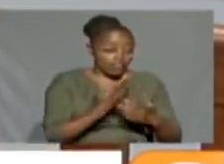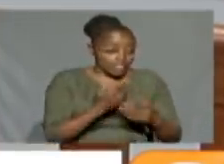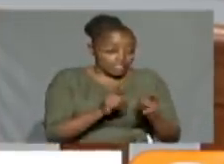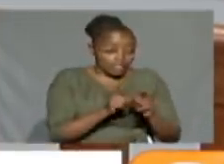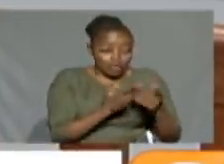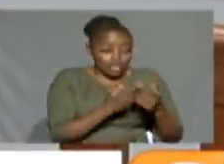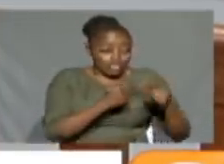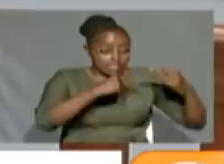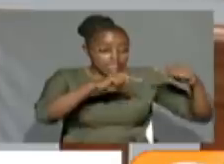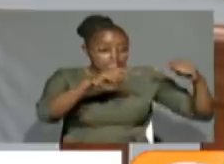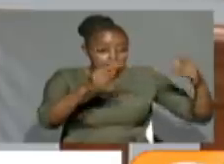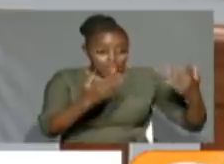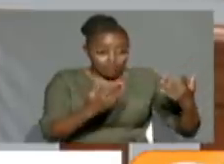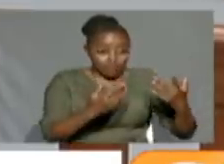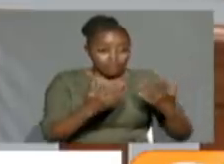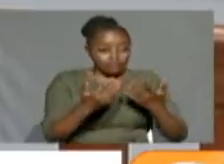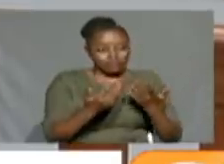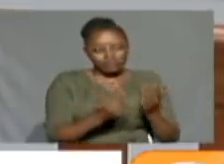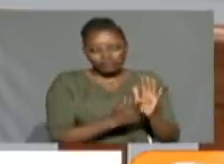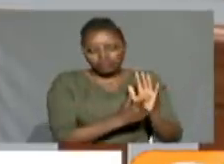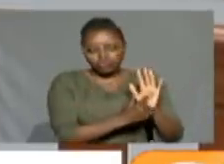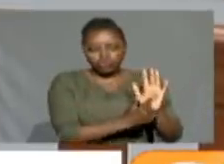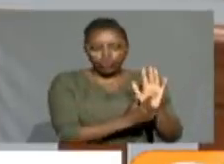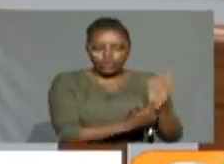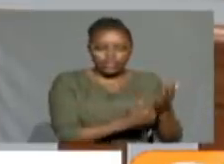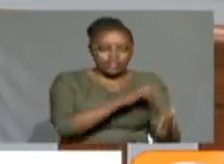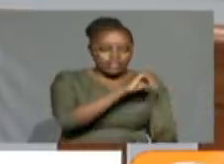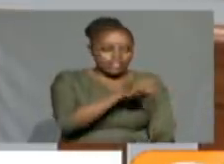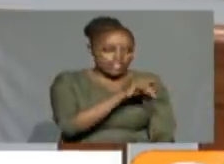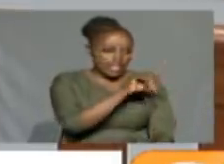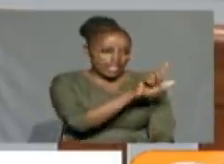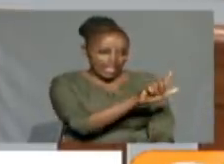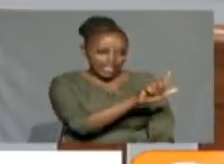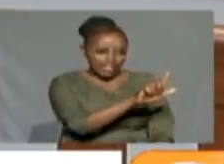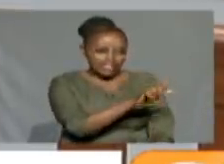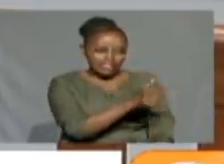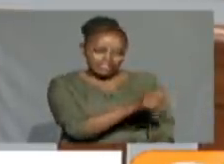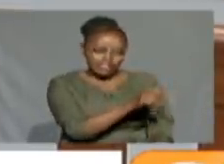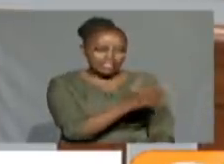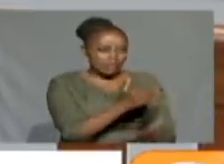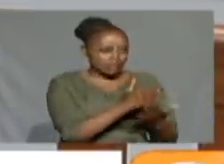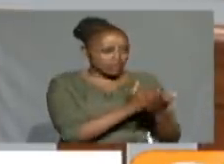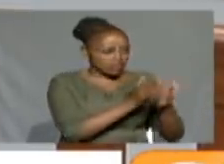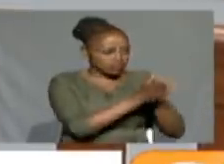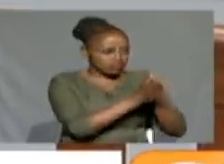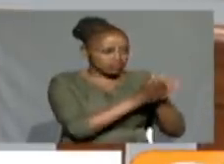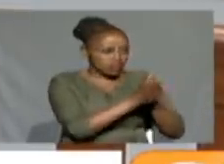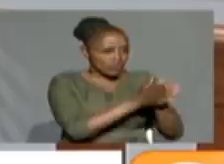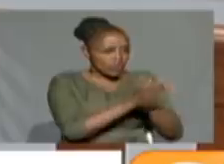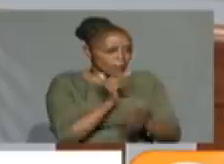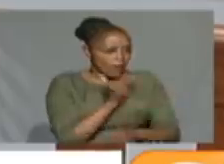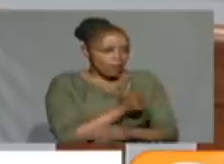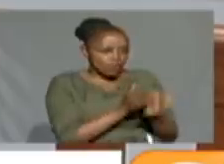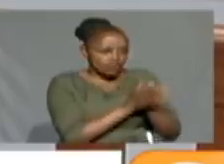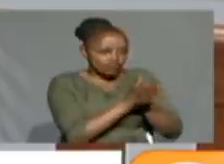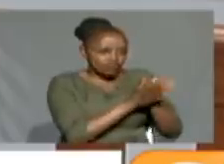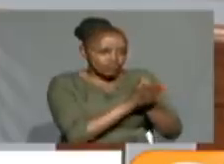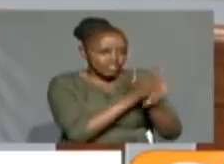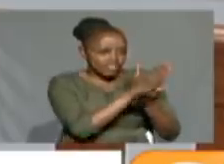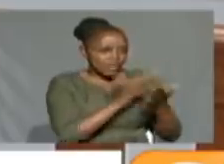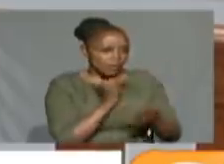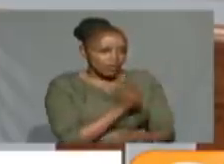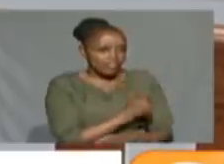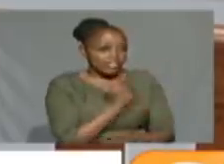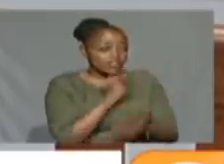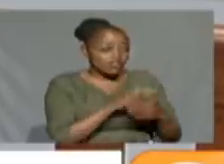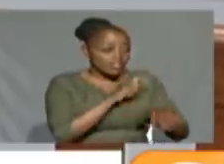in bringing out JKLIVE as a leader program. You inspire us, we are demand. Mm-hmm. And some of us is